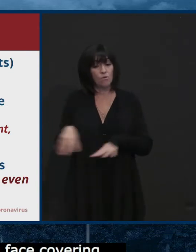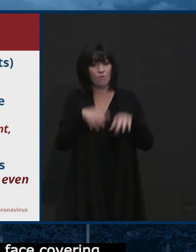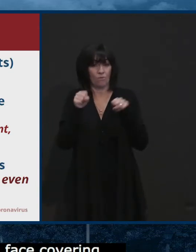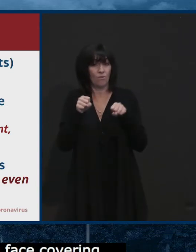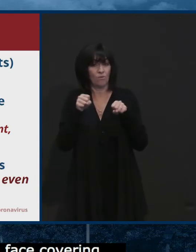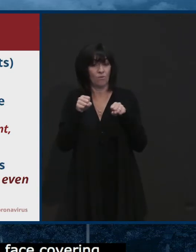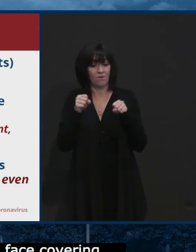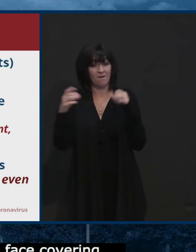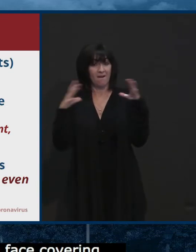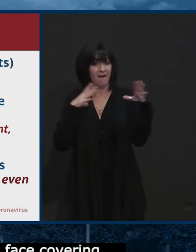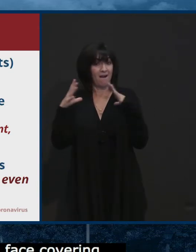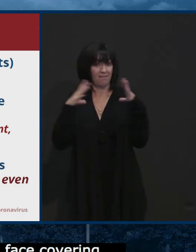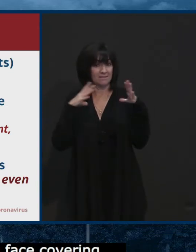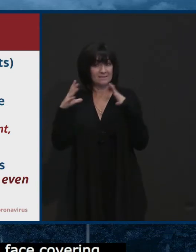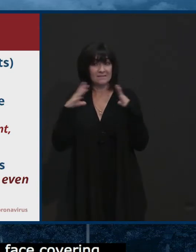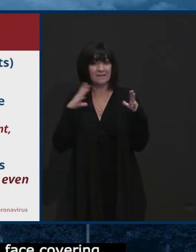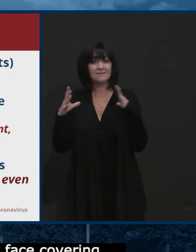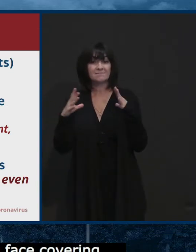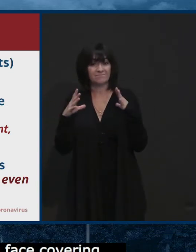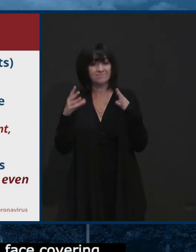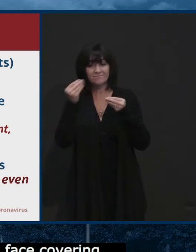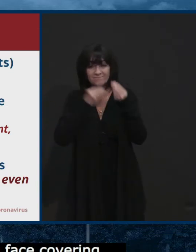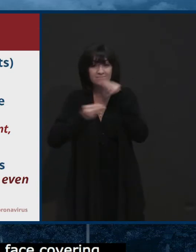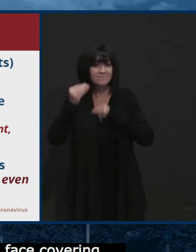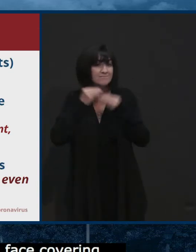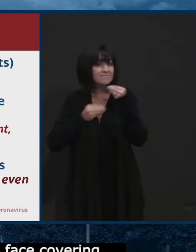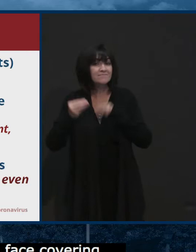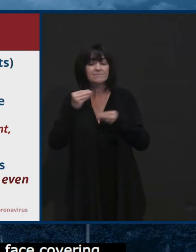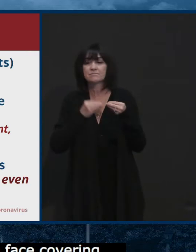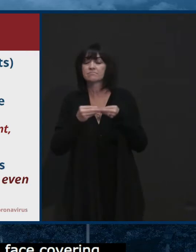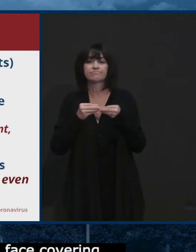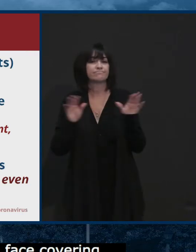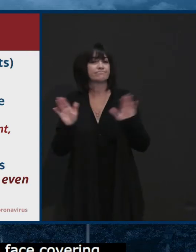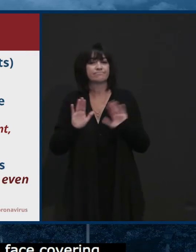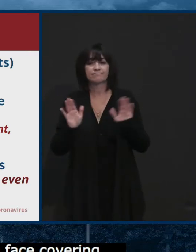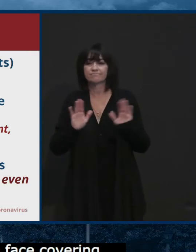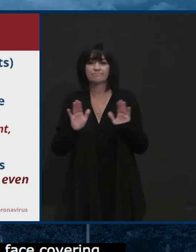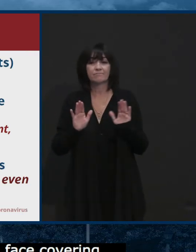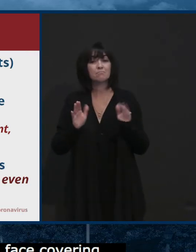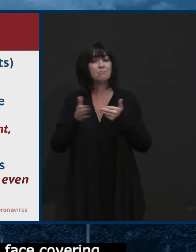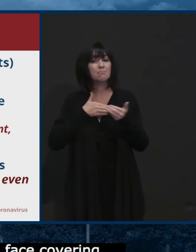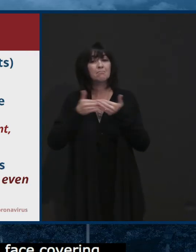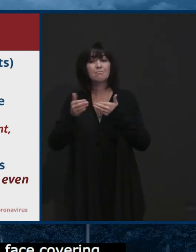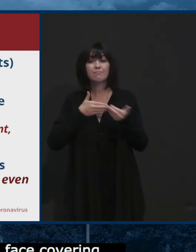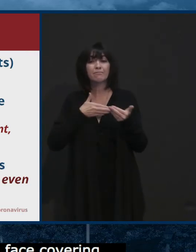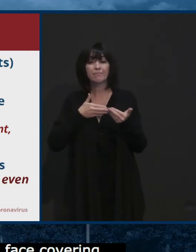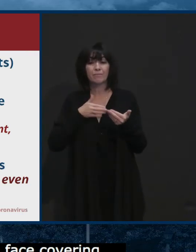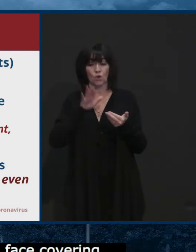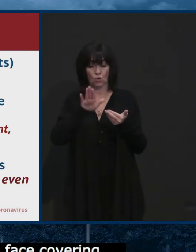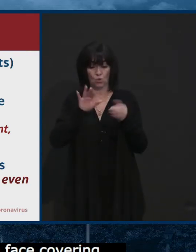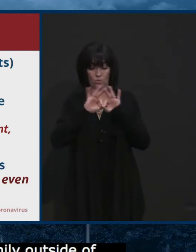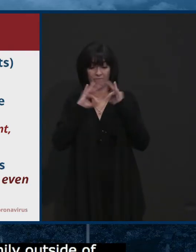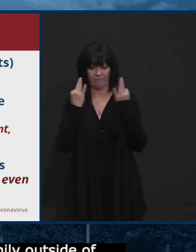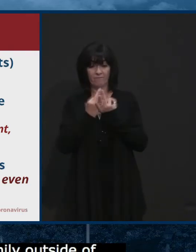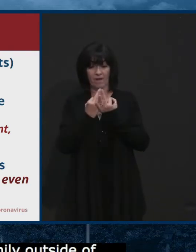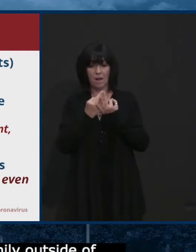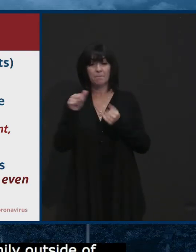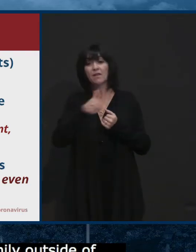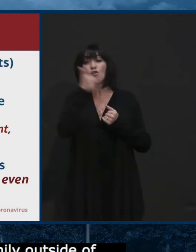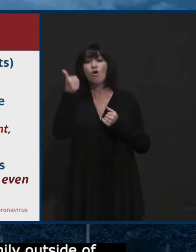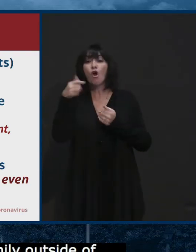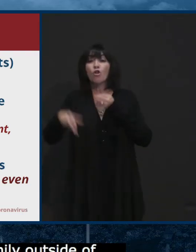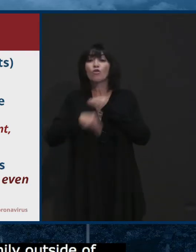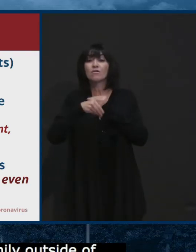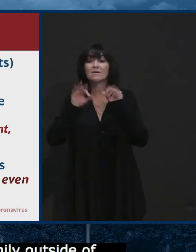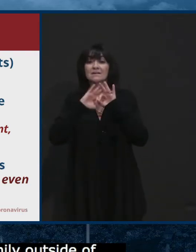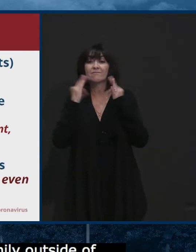household, even with family members outside of your household. We've got to keep it